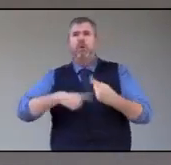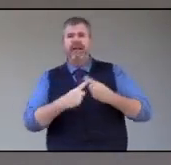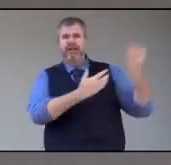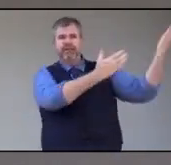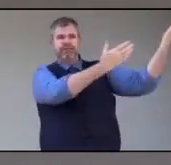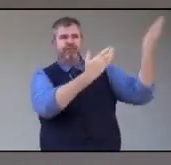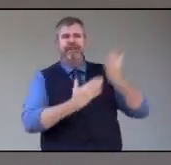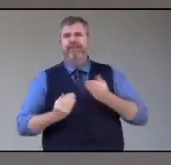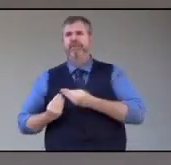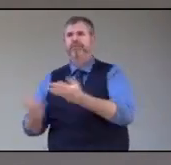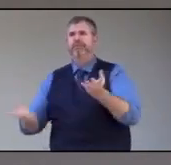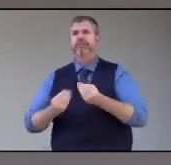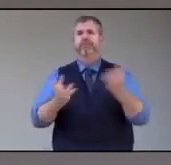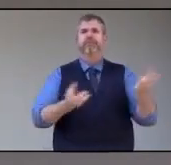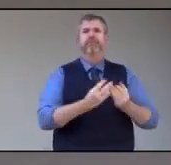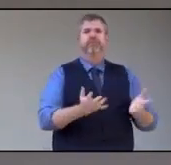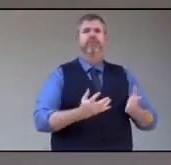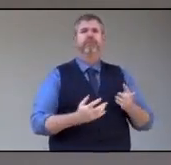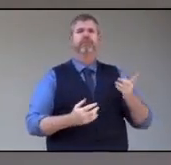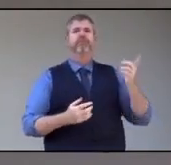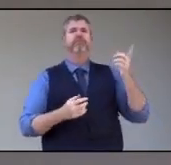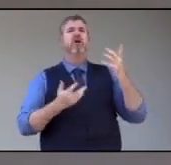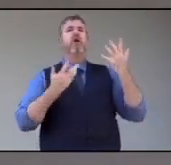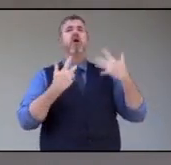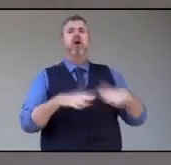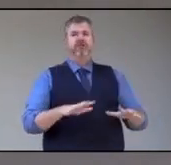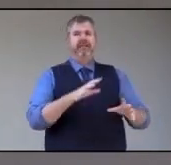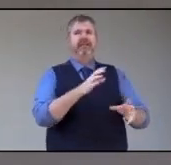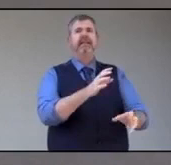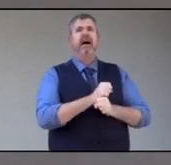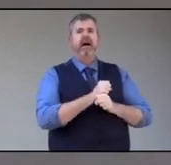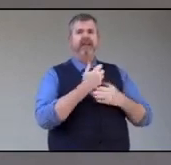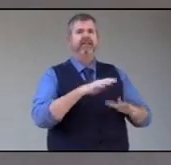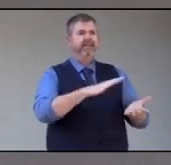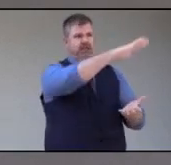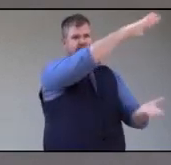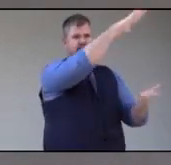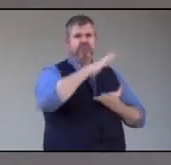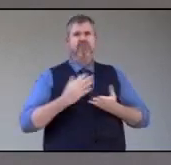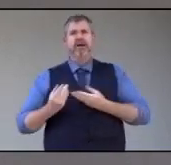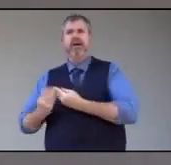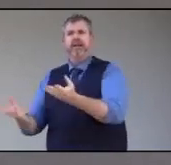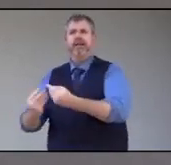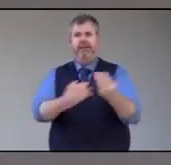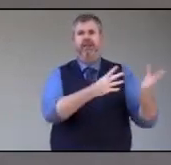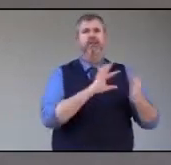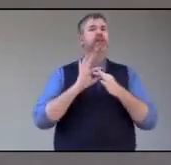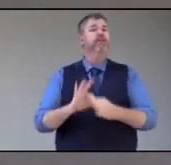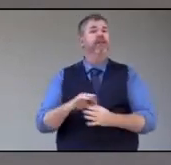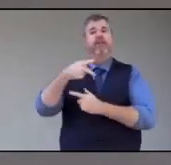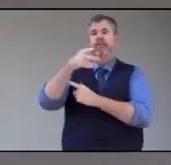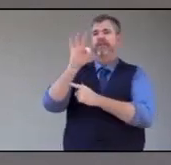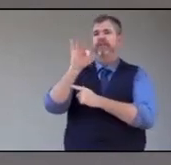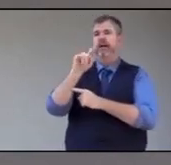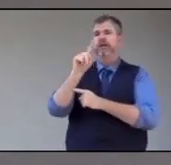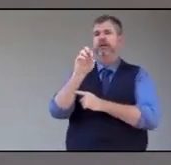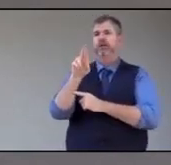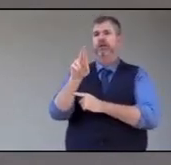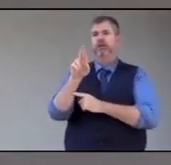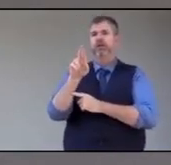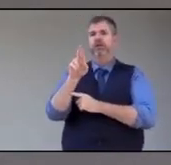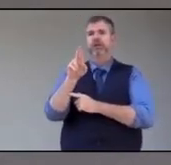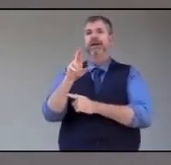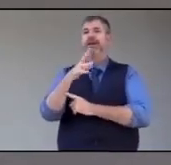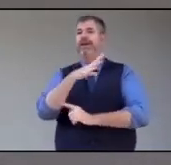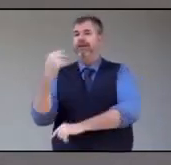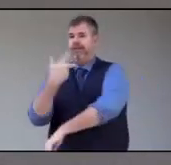the first few allocations, the first three allocations of the Pfizer vaccine and the first two allocations of the Moderna